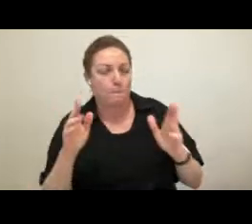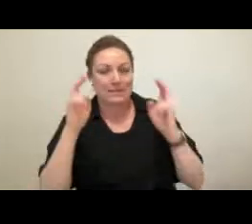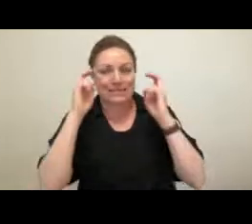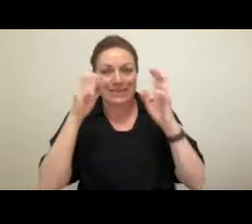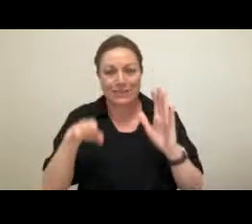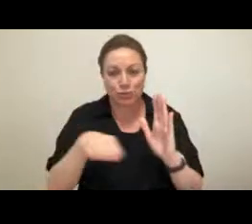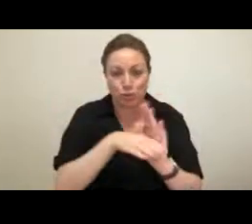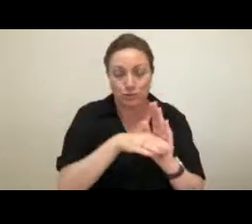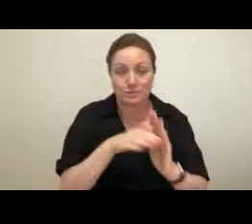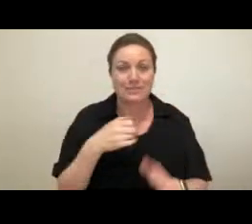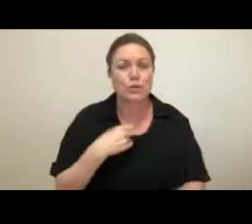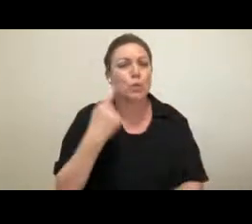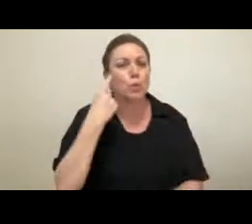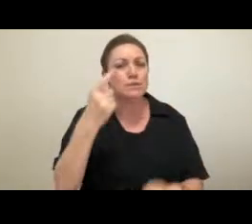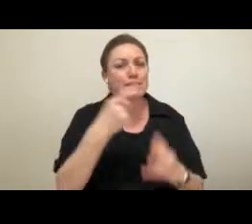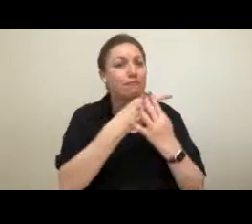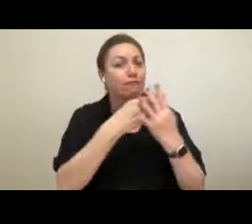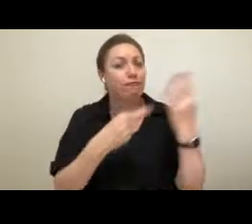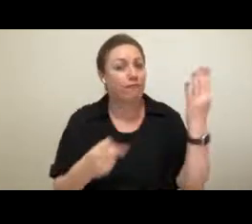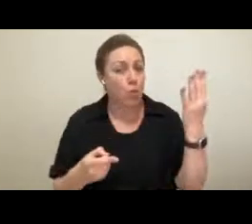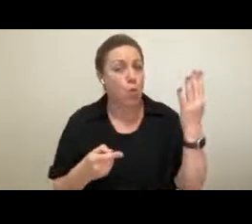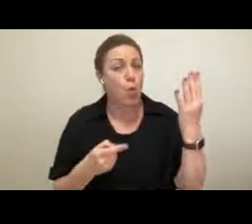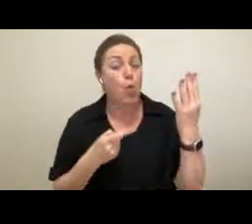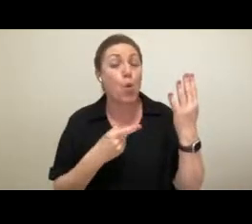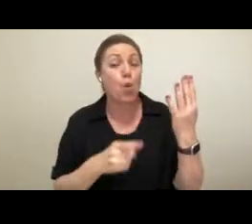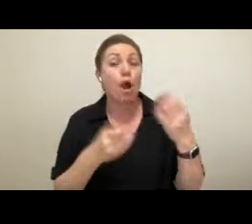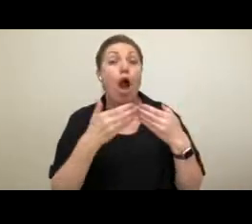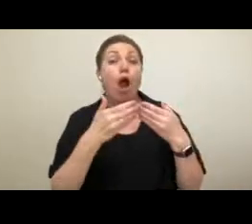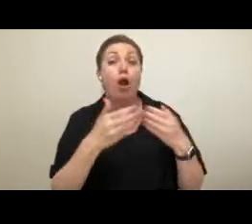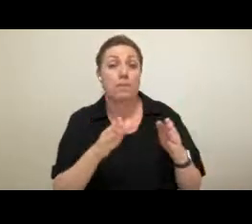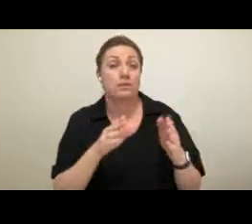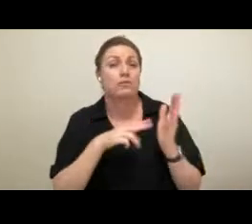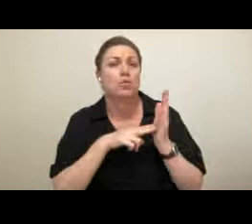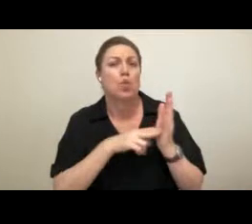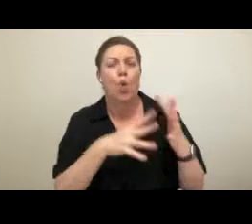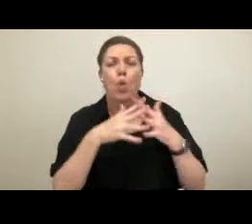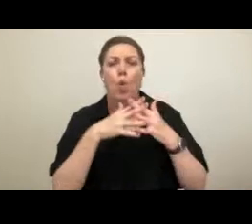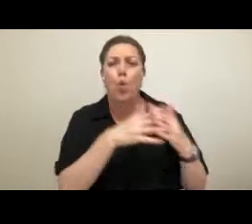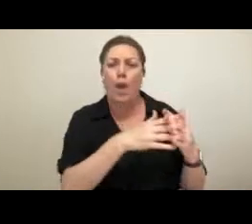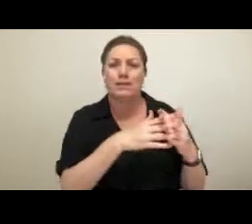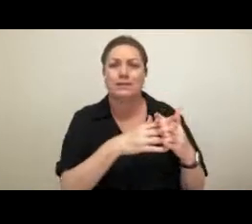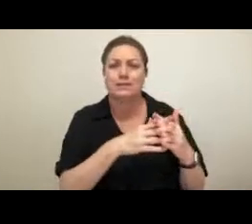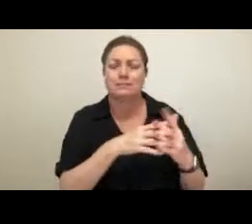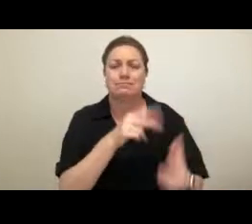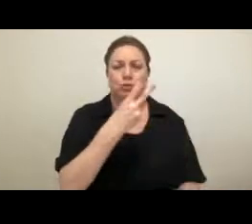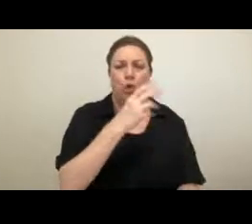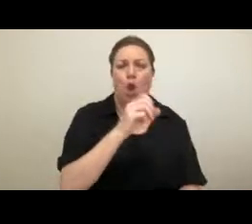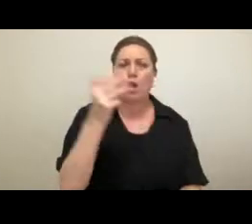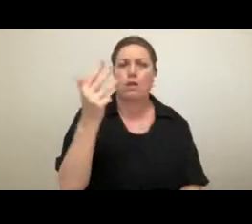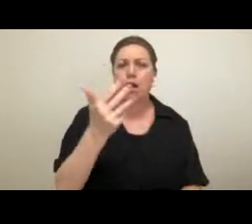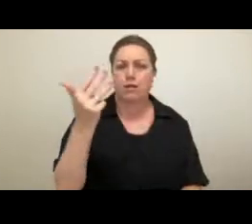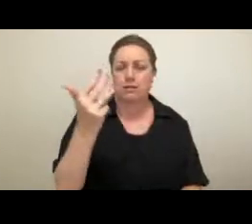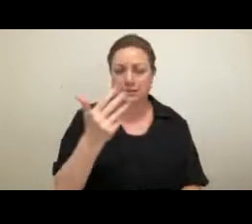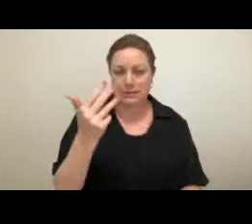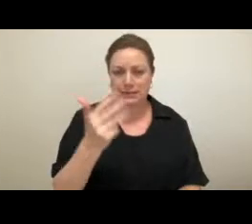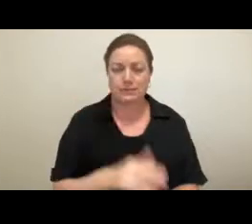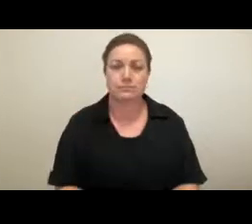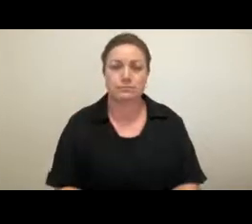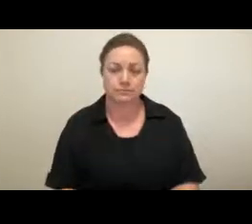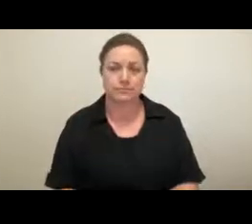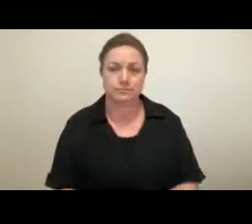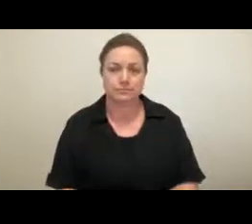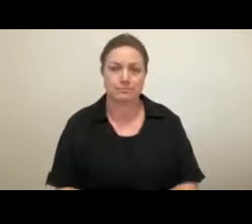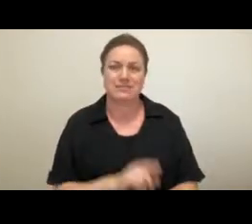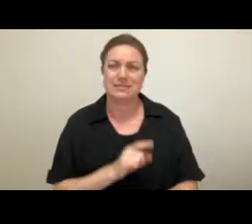from the Northwest Line, which opened in 2019. Here the artists work closely with architects and technical specialists